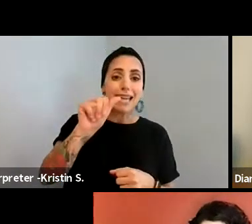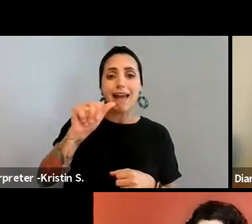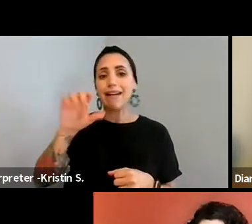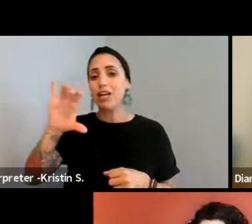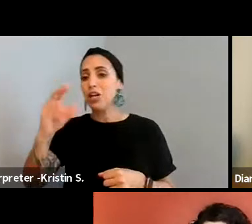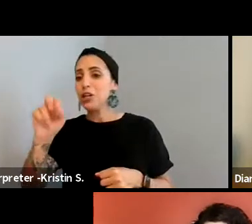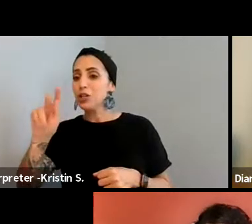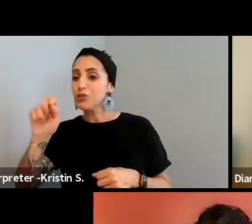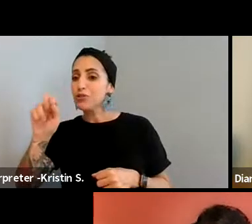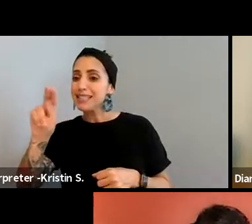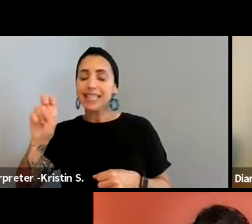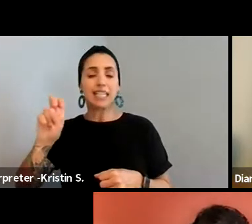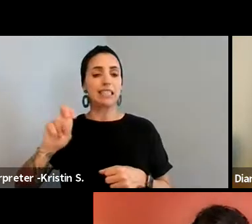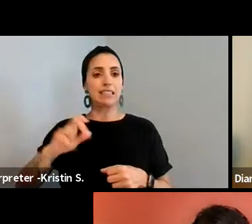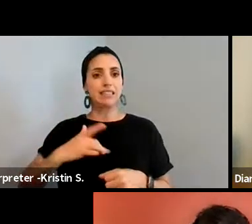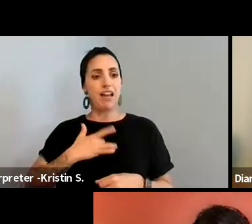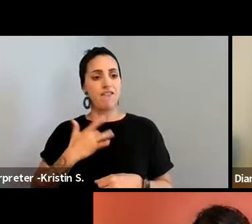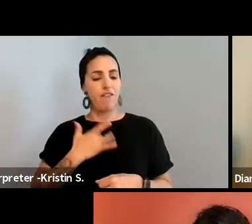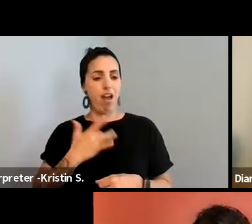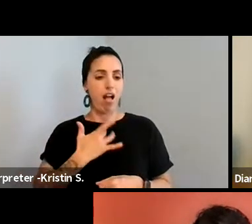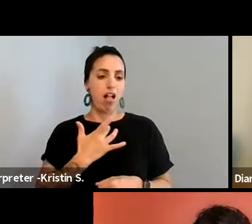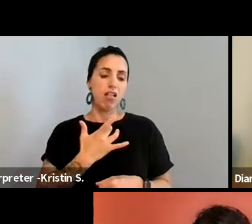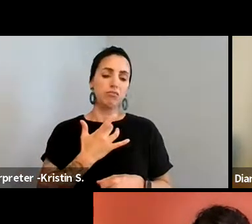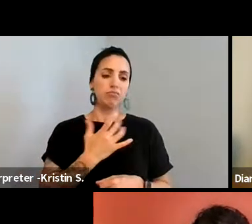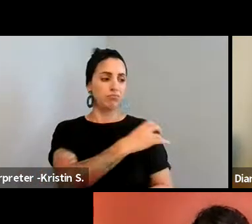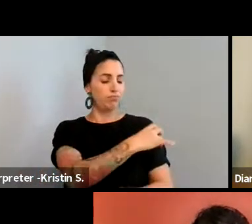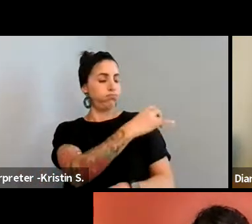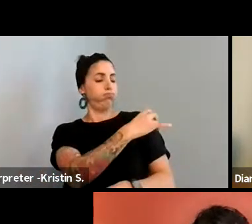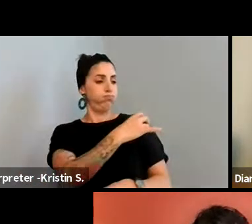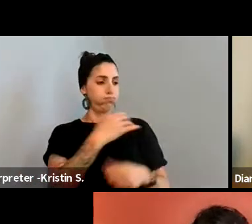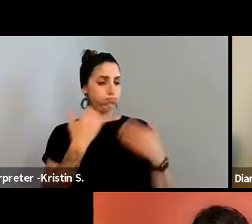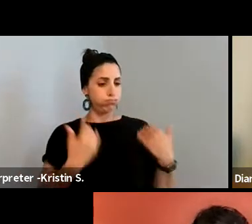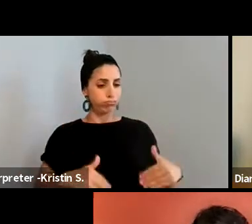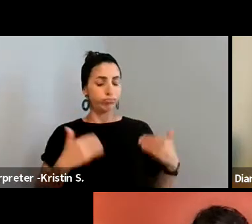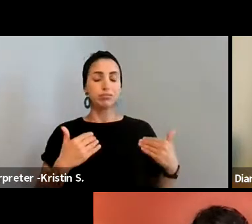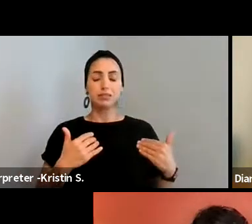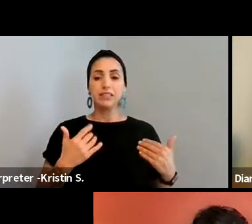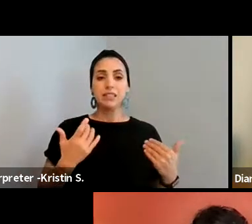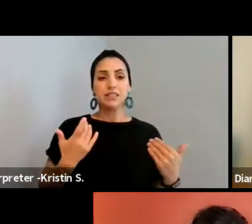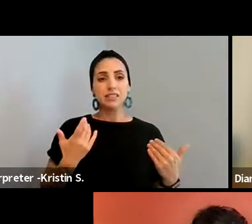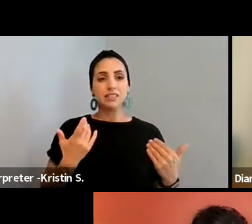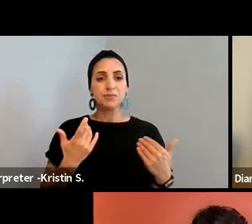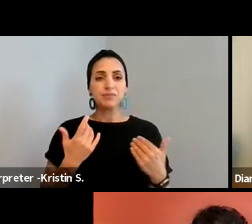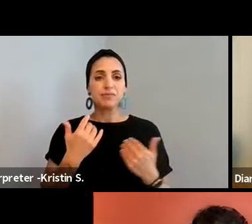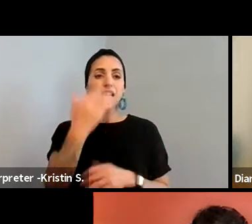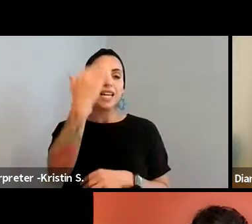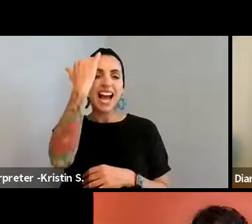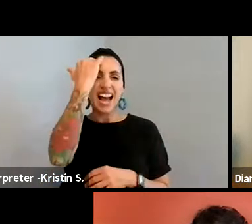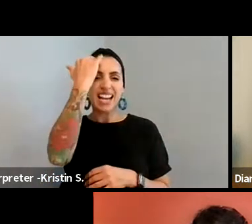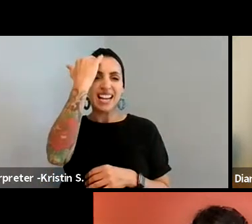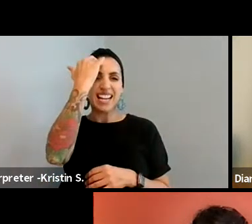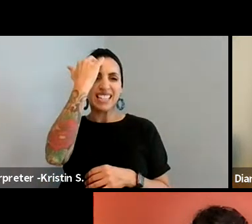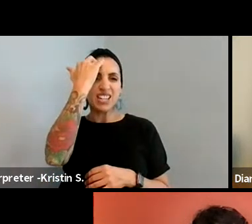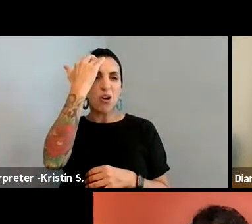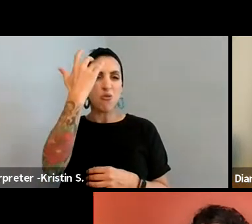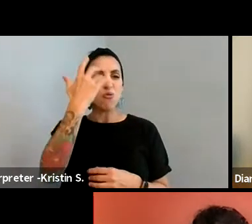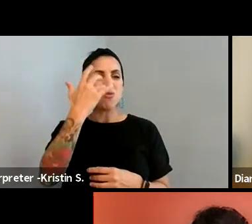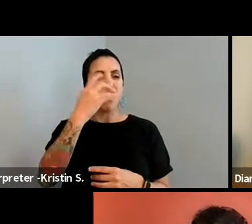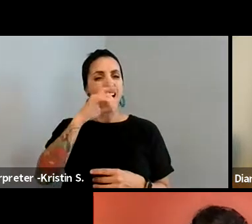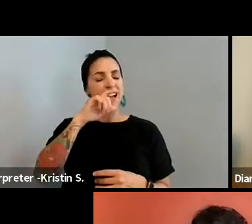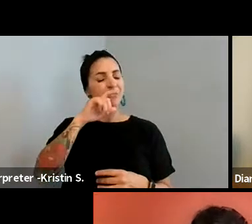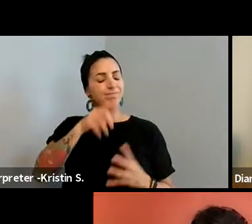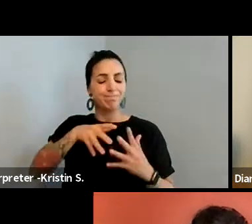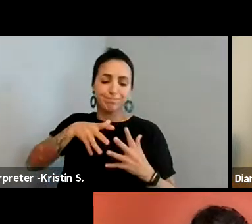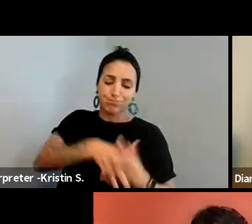more empowered. And I just said this the other day that I feel more empowered and that I know that I belong in this industry